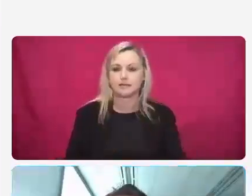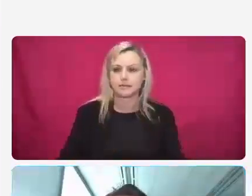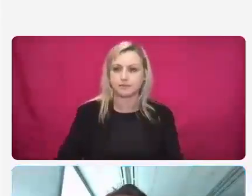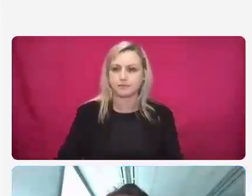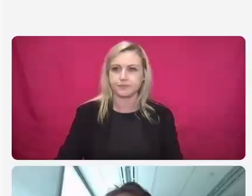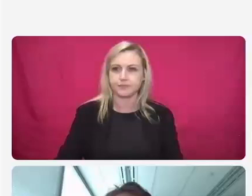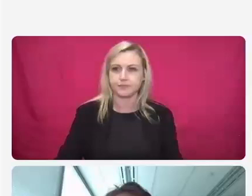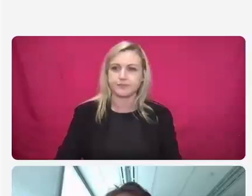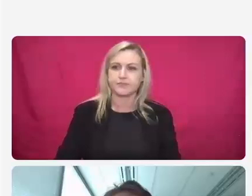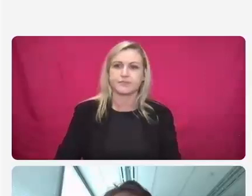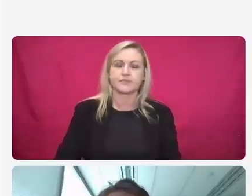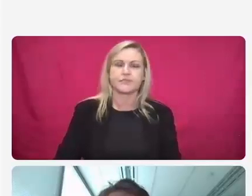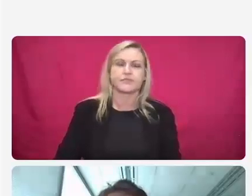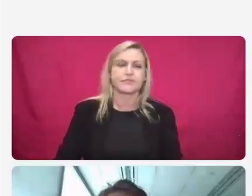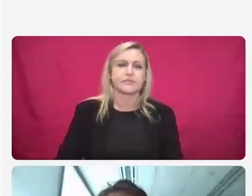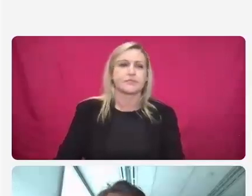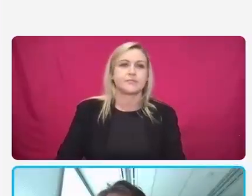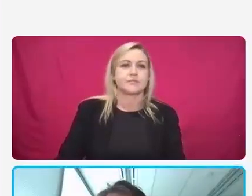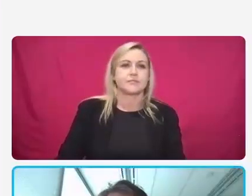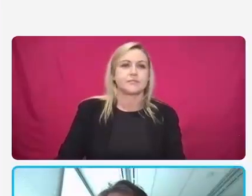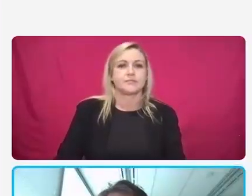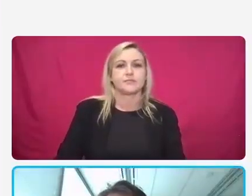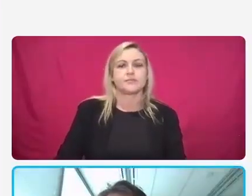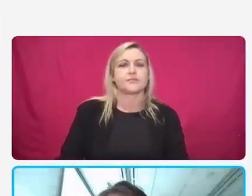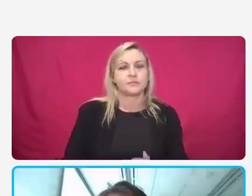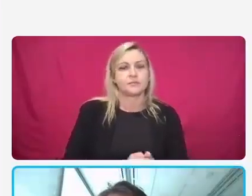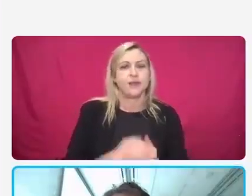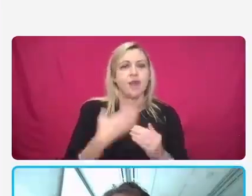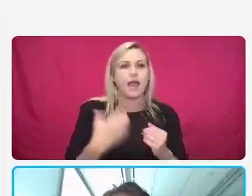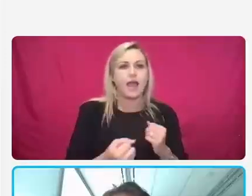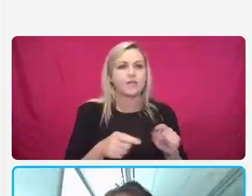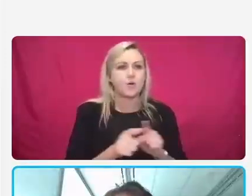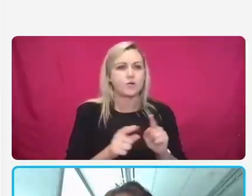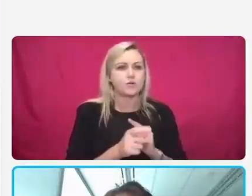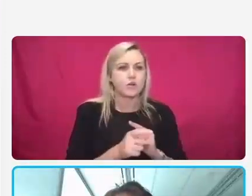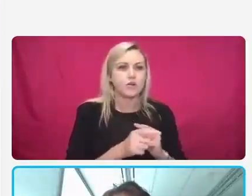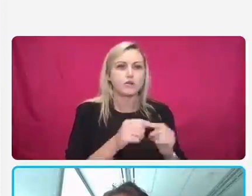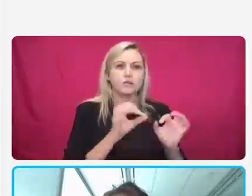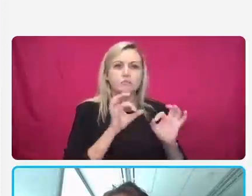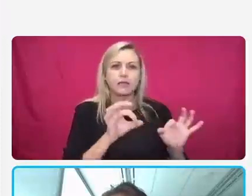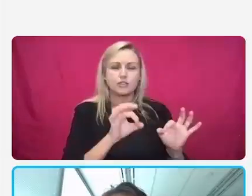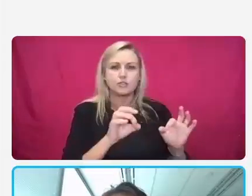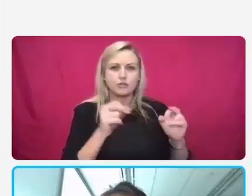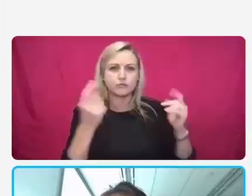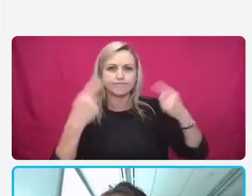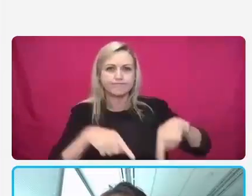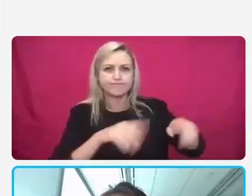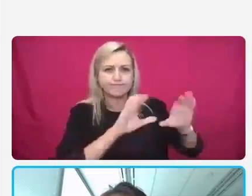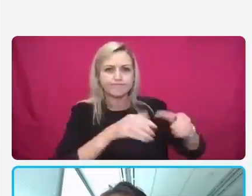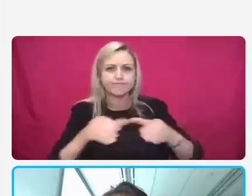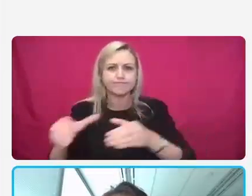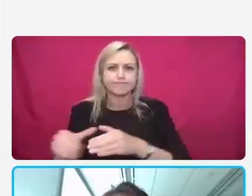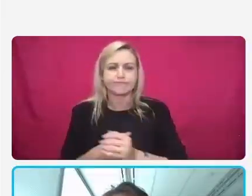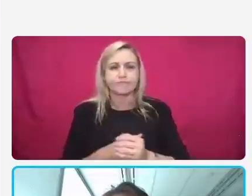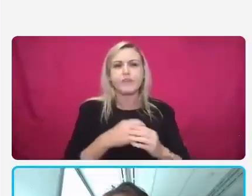Study 1 of the Resource Utilisation and Classification Study, or RUCS, involved a service utilisation or staff time data